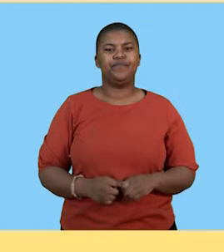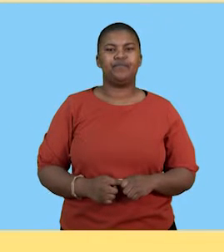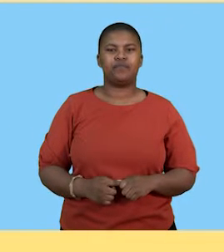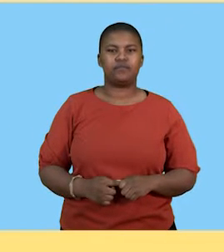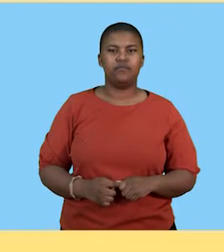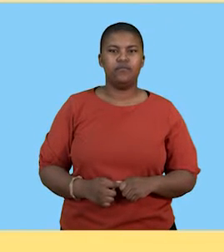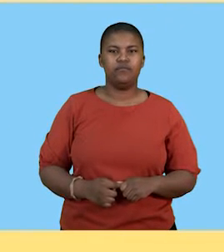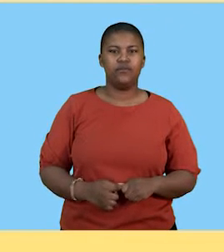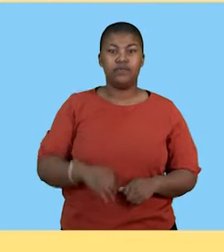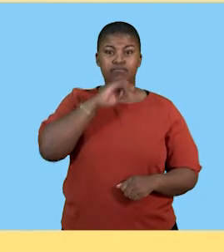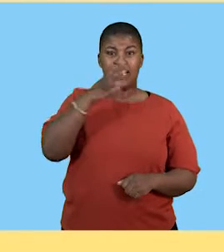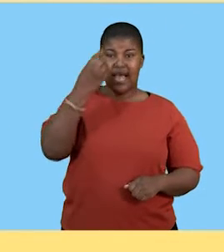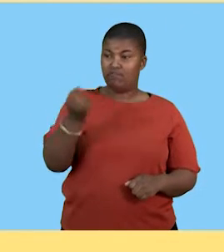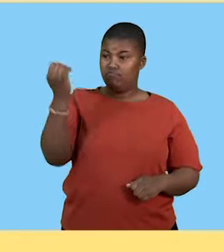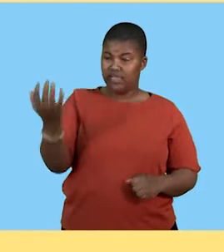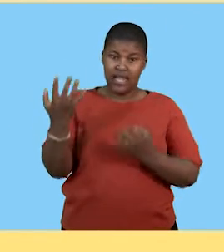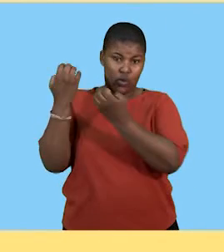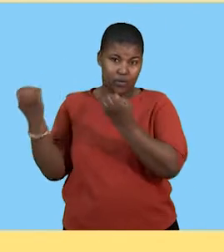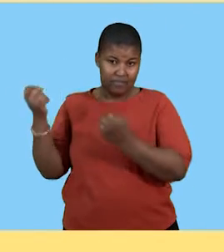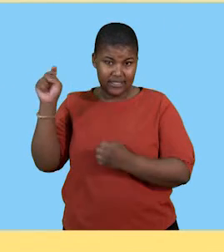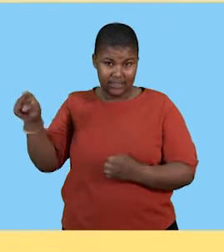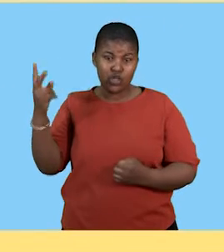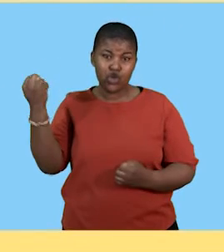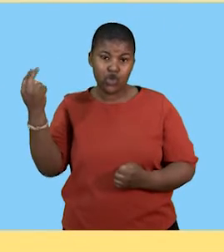30,000. So we have two pieces of equipment.